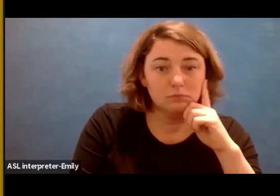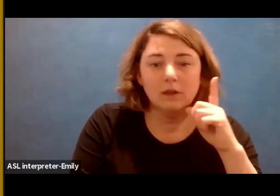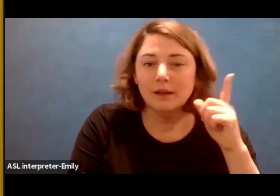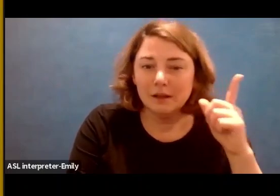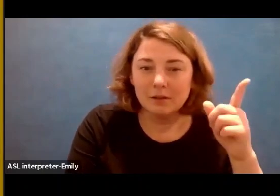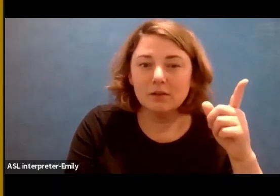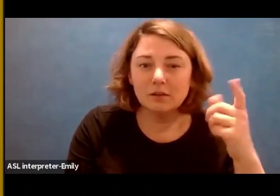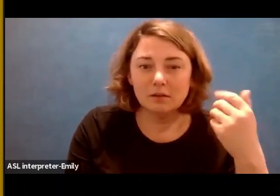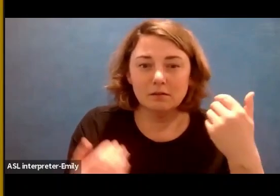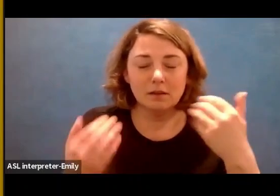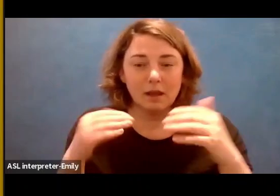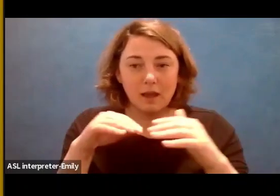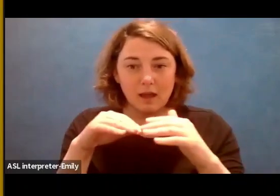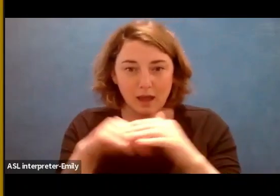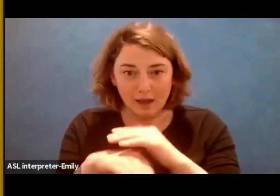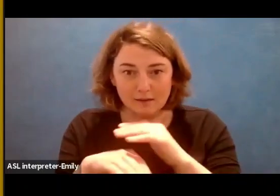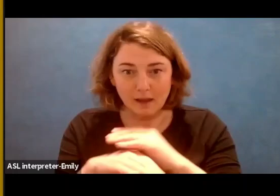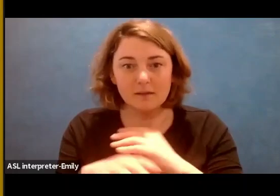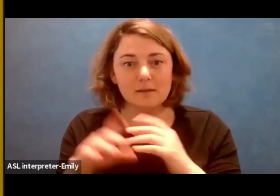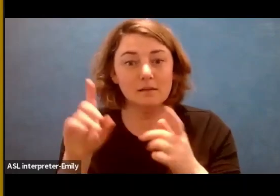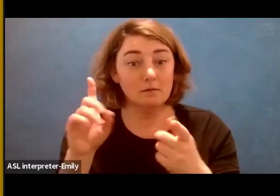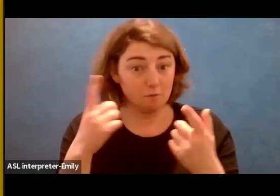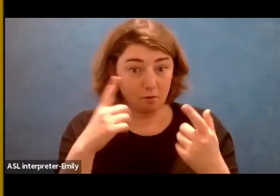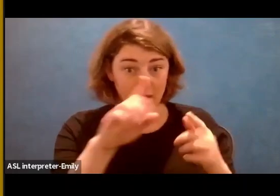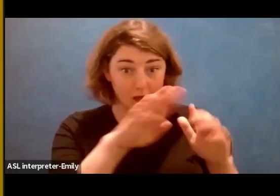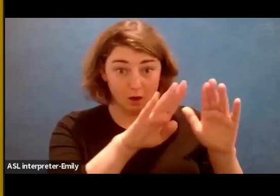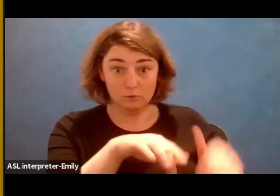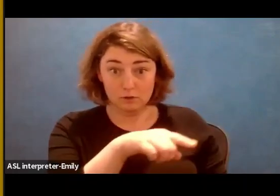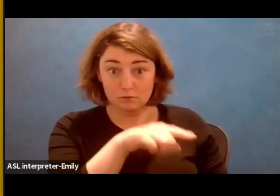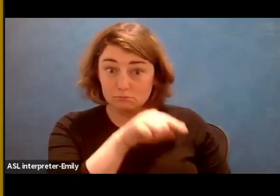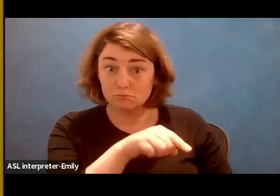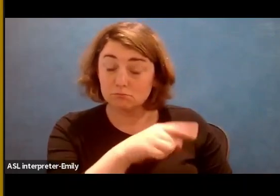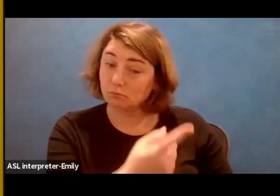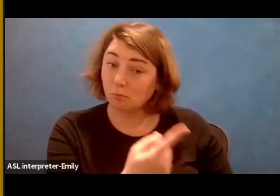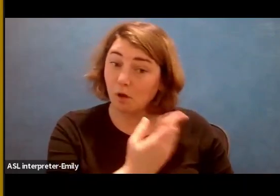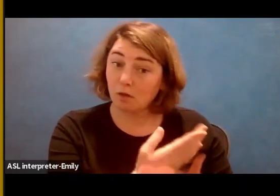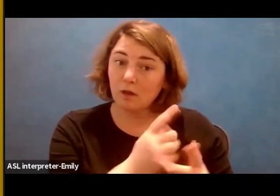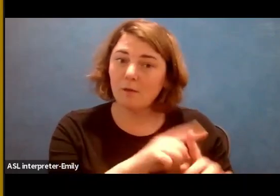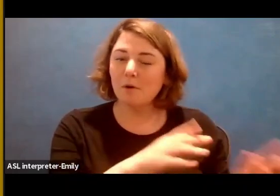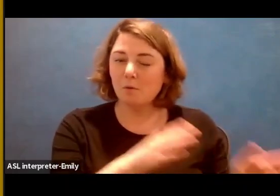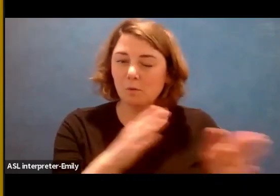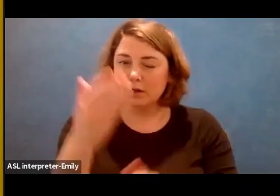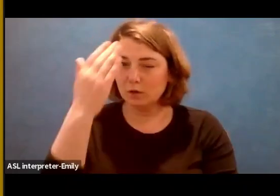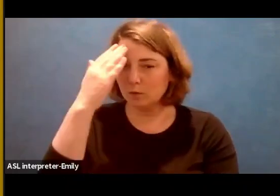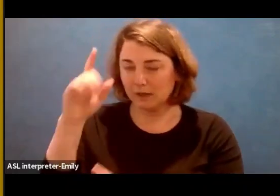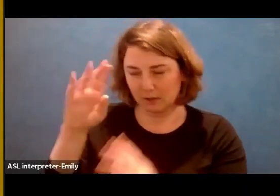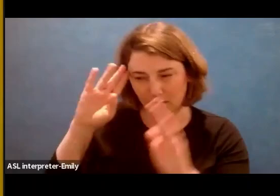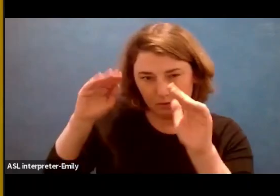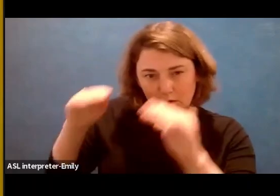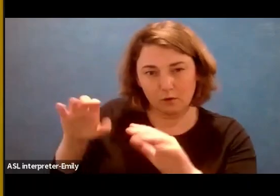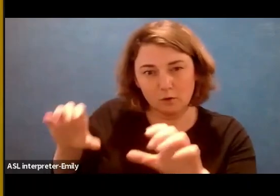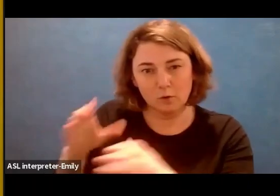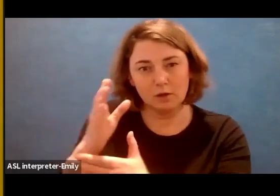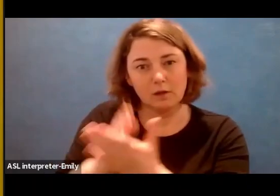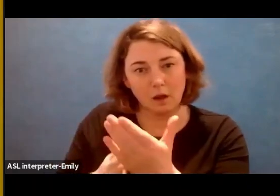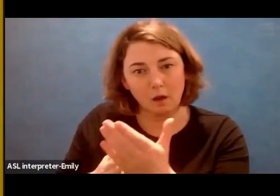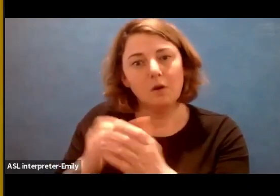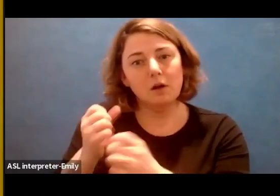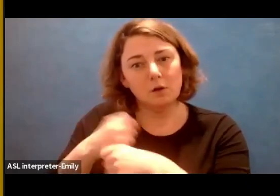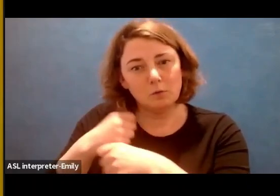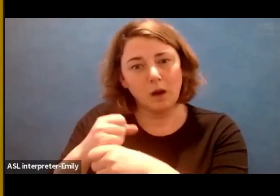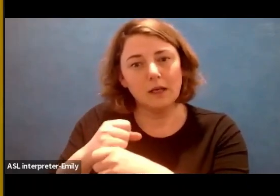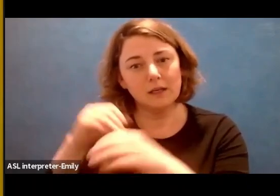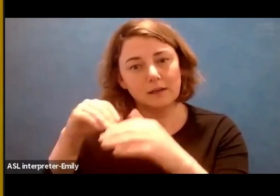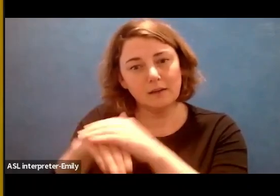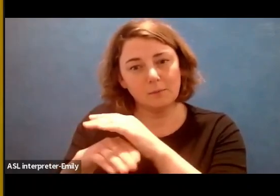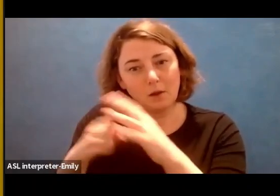Having accessible access to the house is one feature, but we knew that we needed to start working on getting and creating accessibility